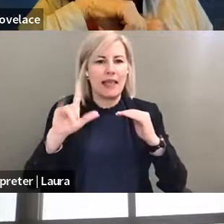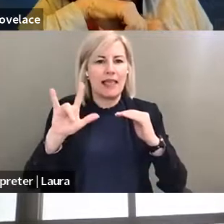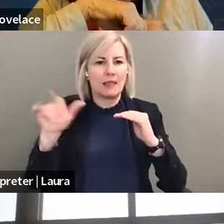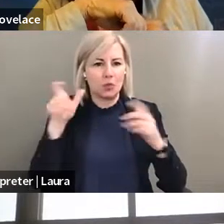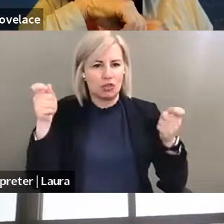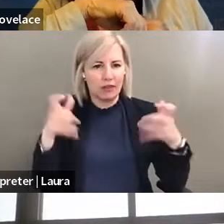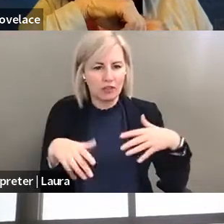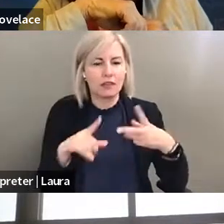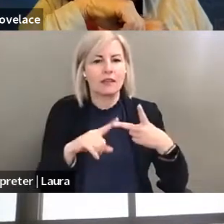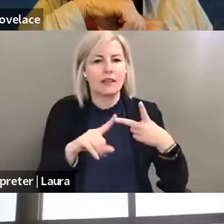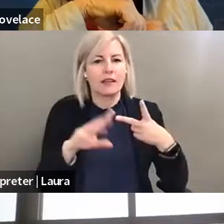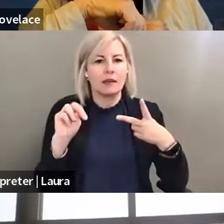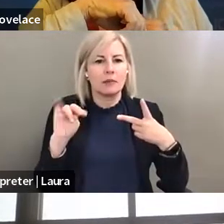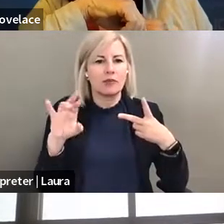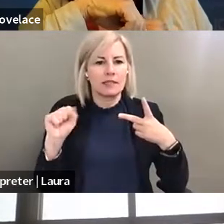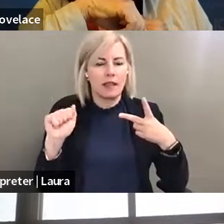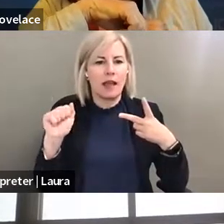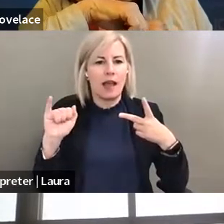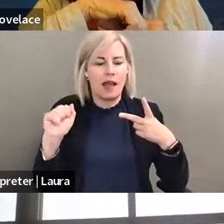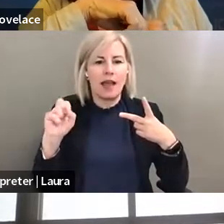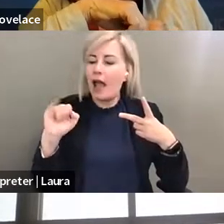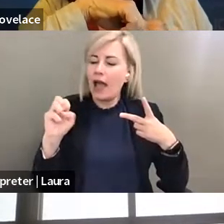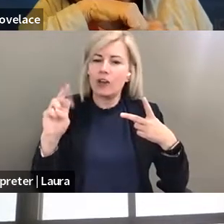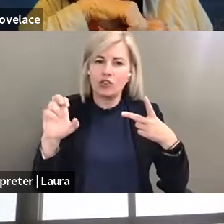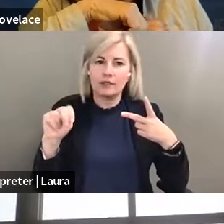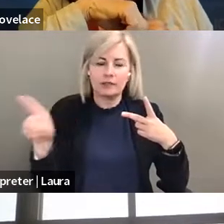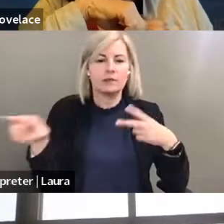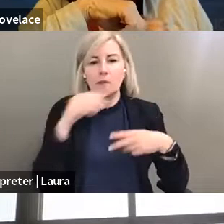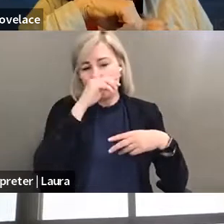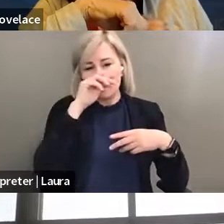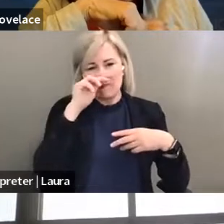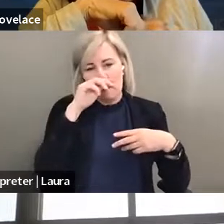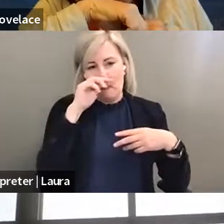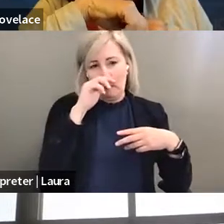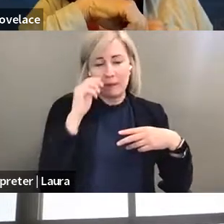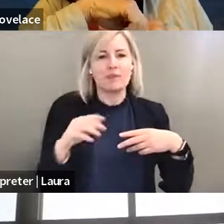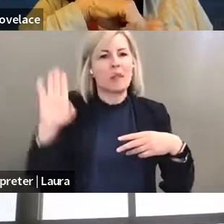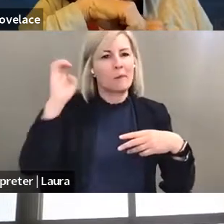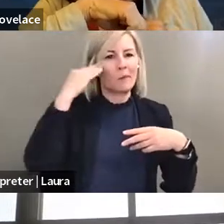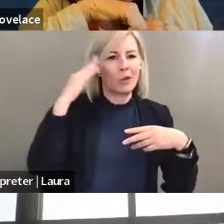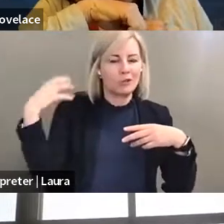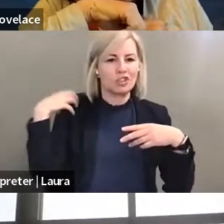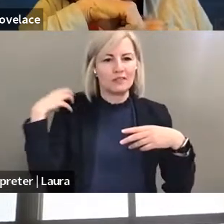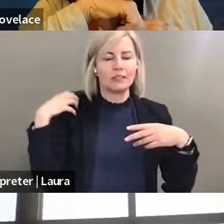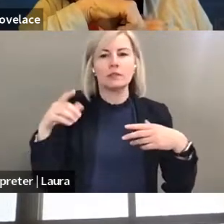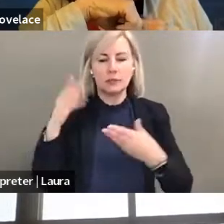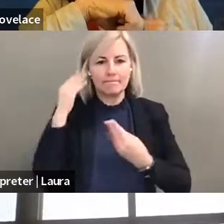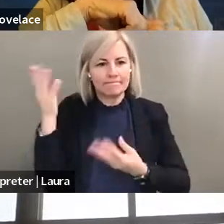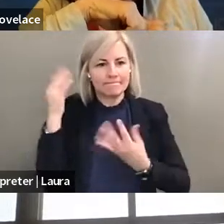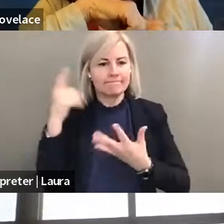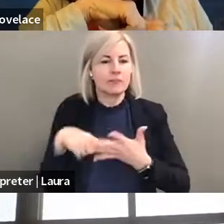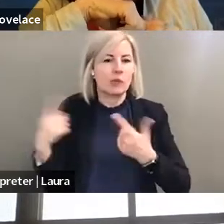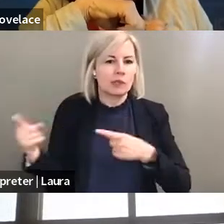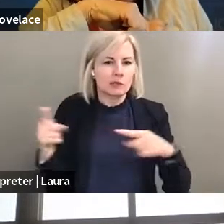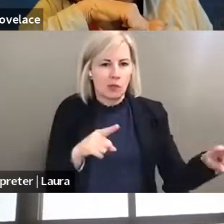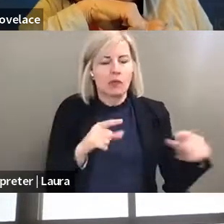then Marissa Ianson, who is the Mental Health and Disability Service Division Bureau Chief, to keep updated on what is happening with Glenwood